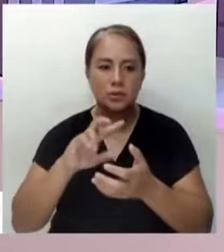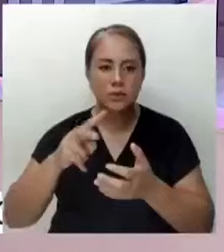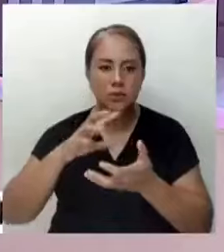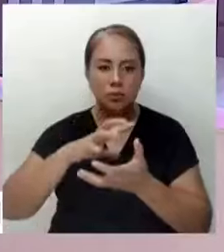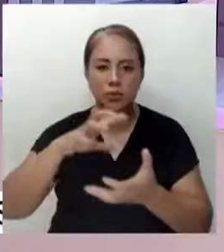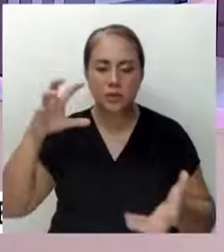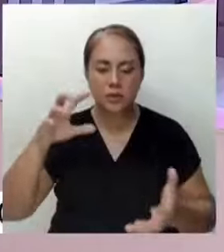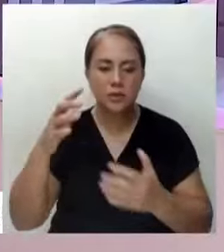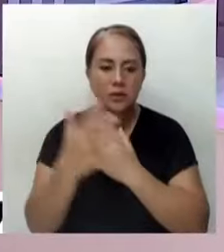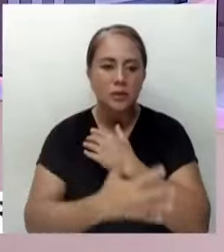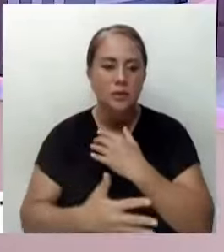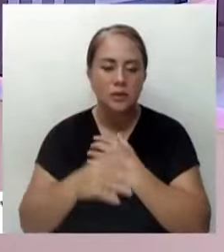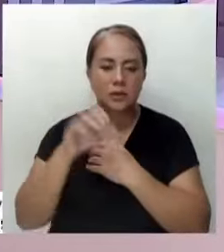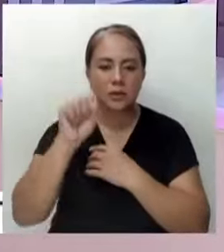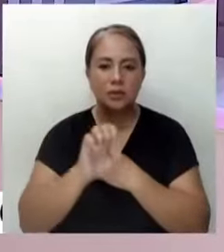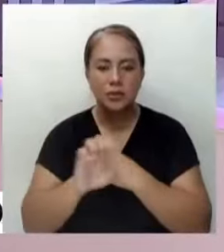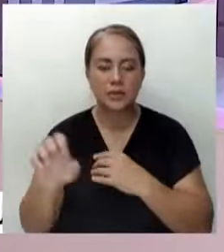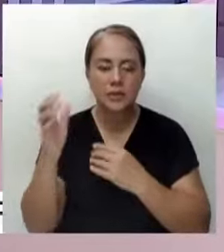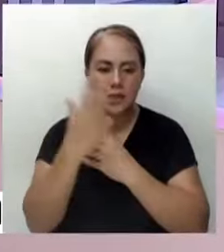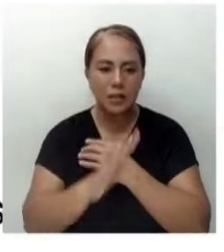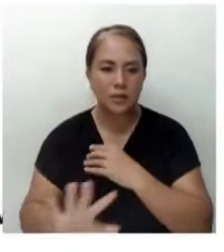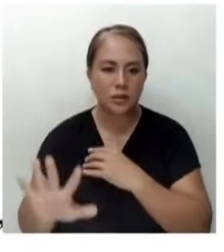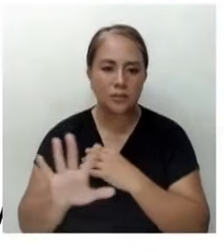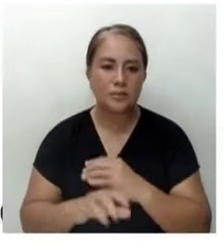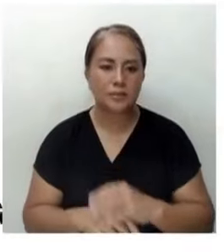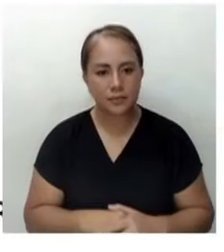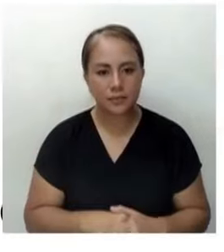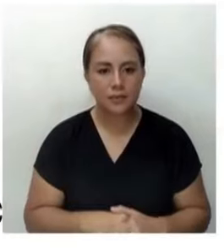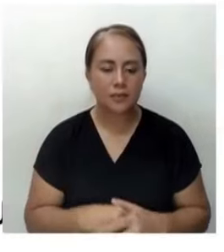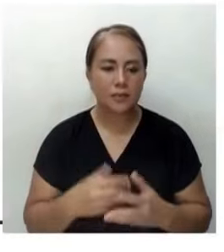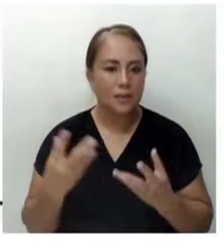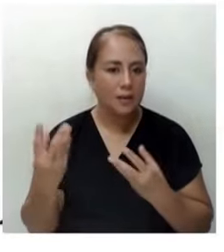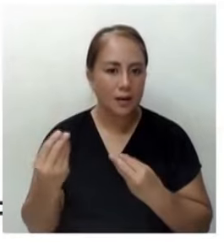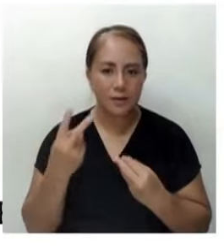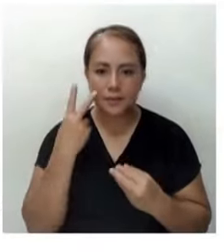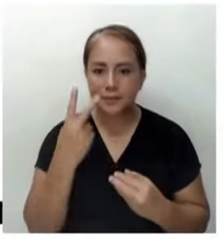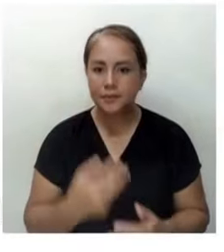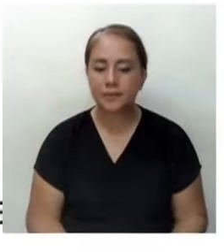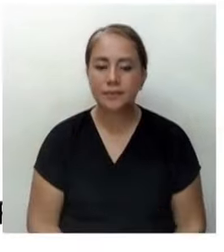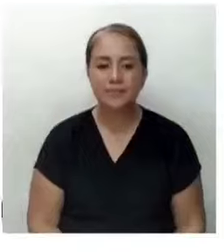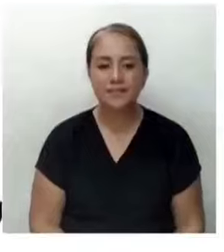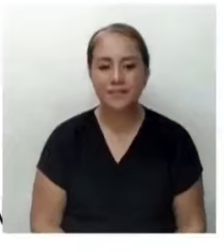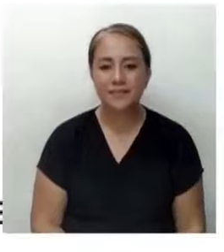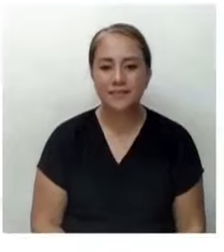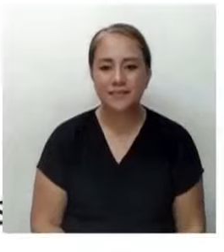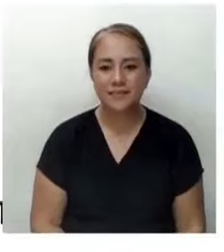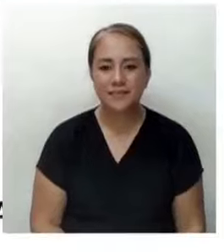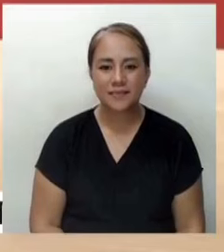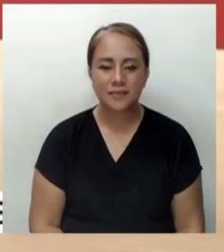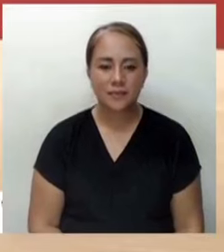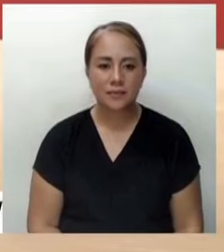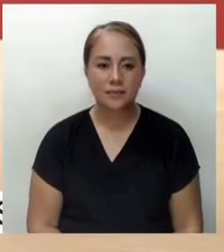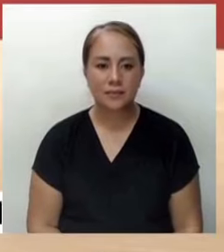Asia. Our very own Katrina Domingo joins us with an update. Kat, over to you.